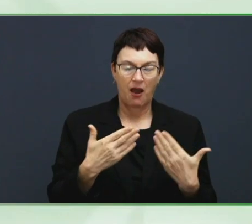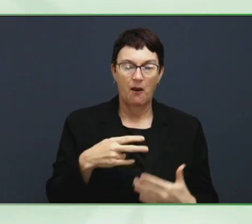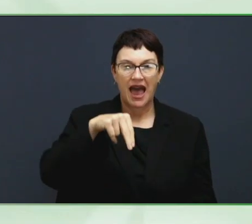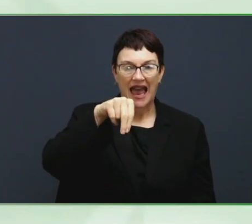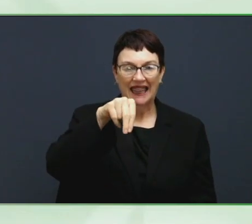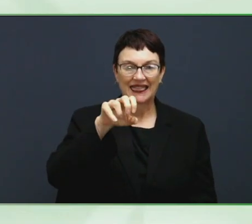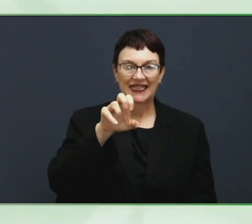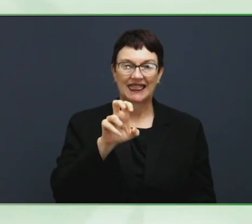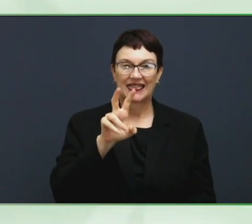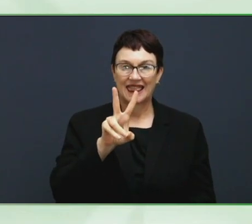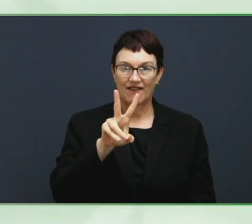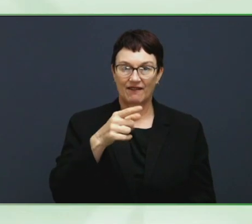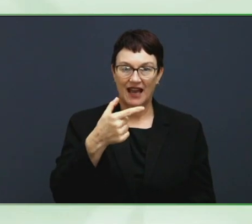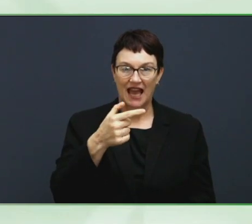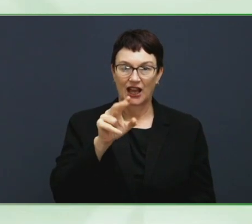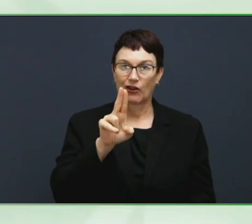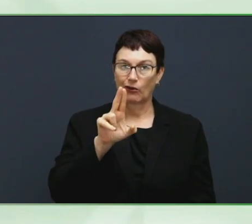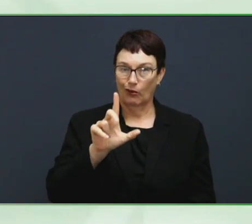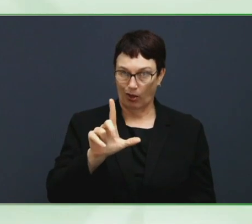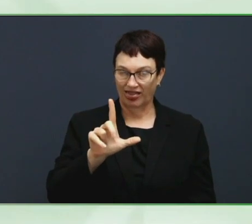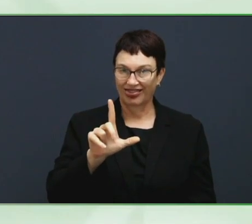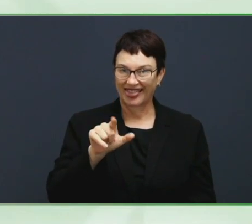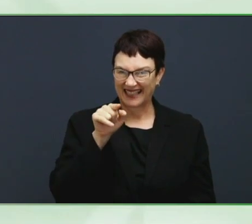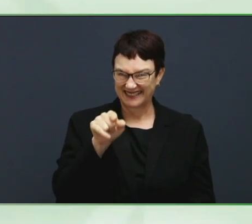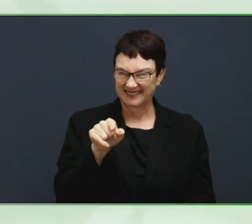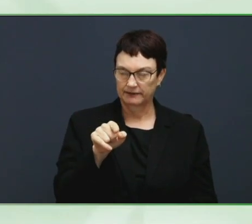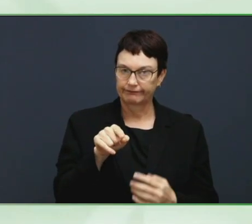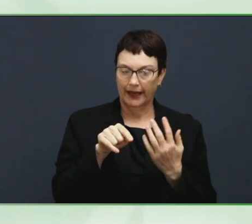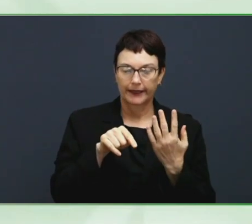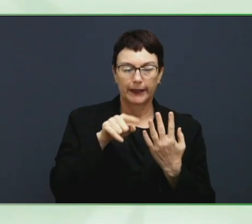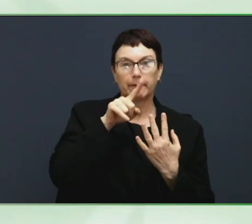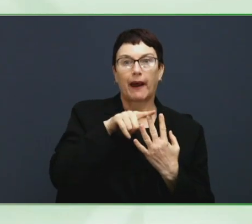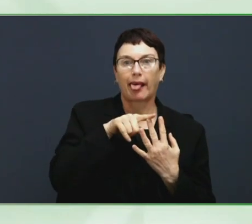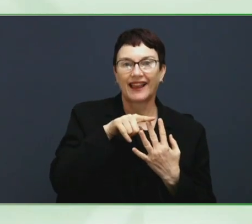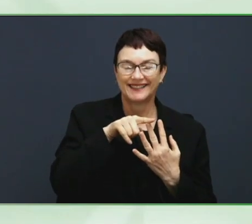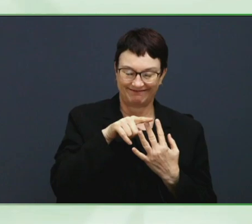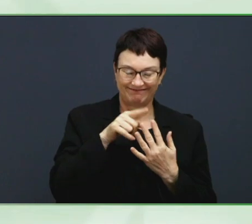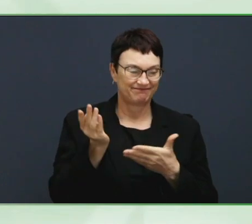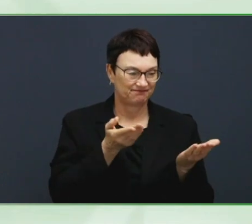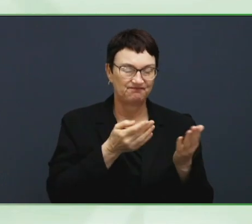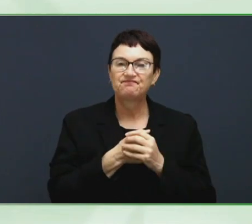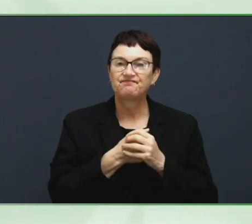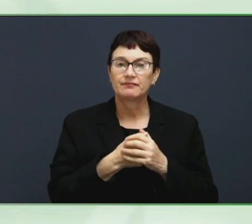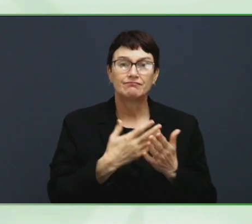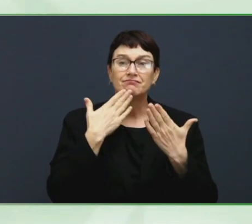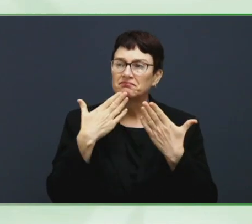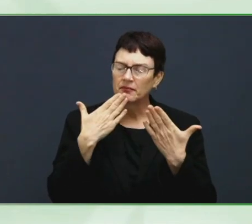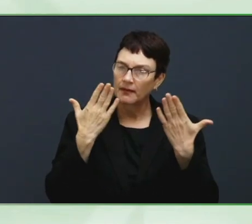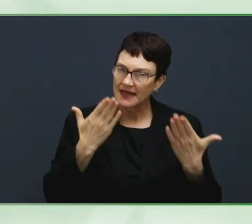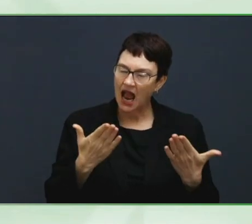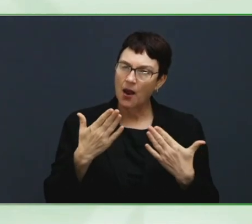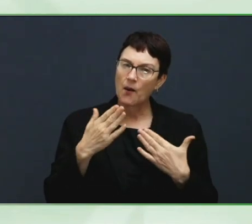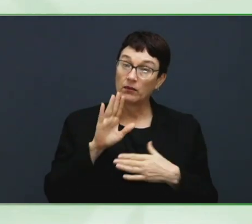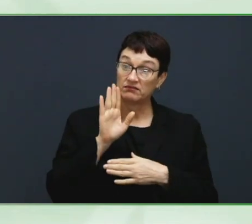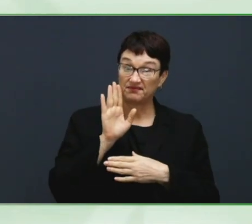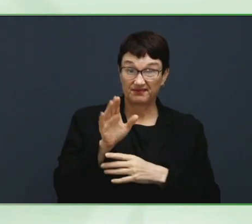middle either way. So. Thank you. Thank you, Marcie. Actually, when listening to you in your